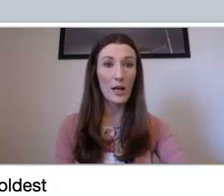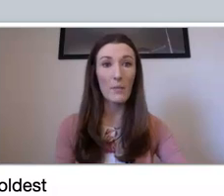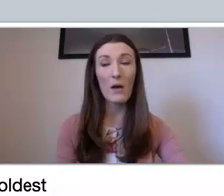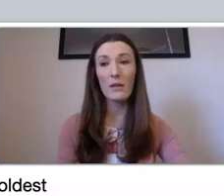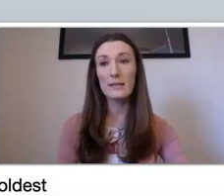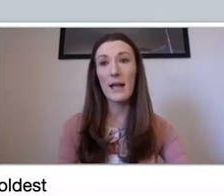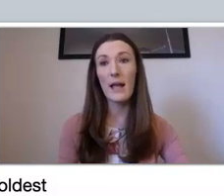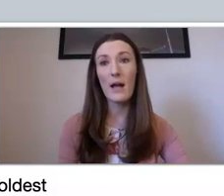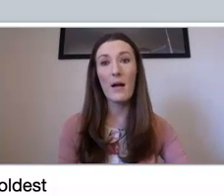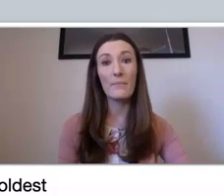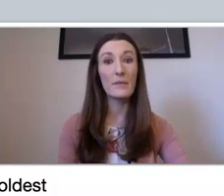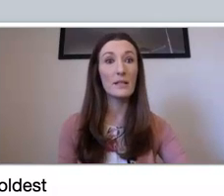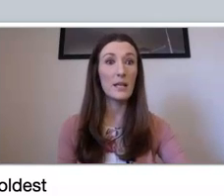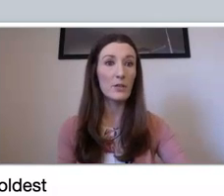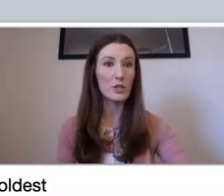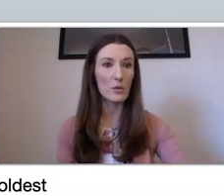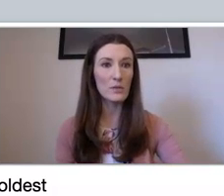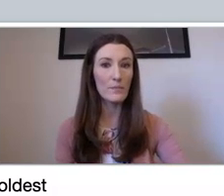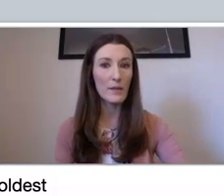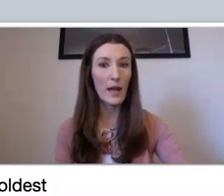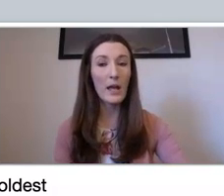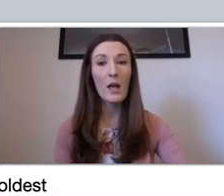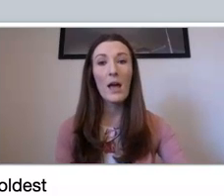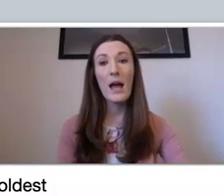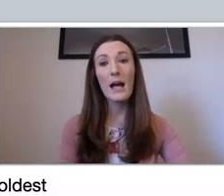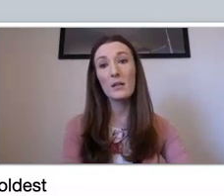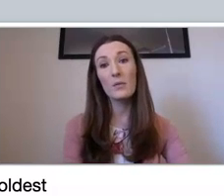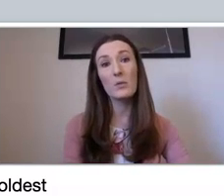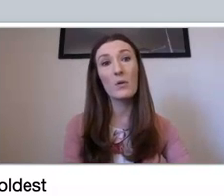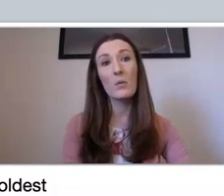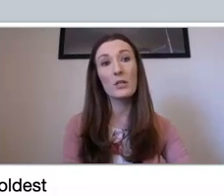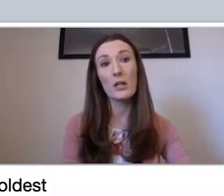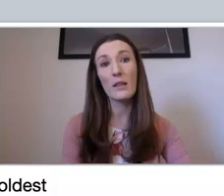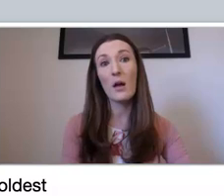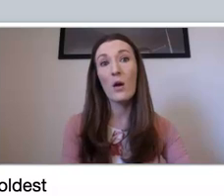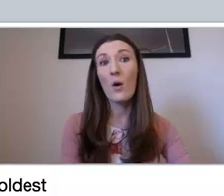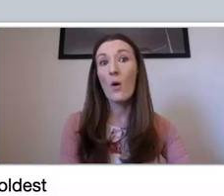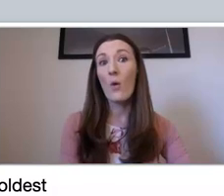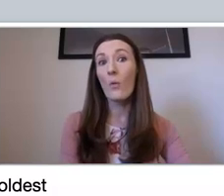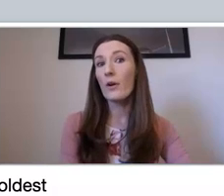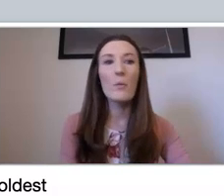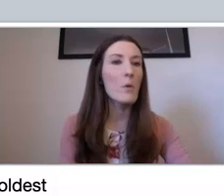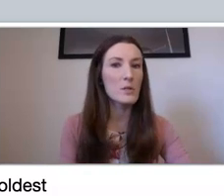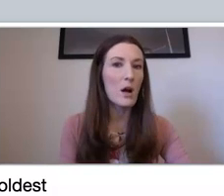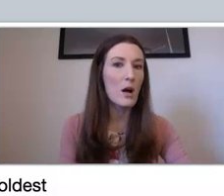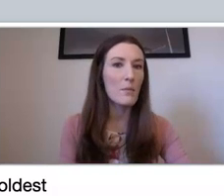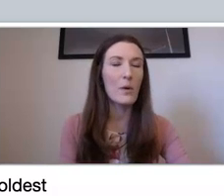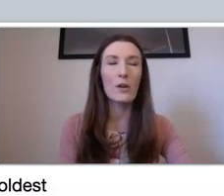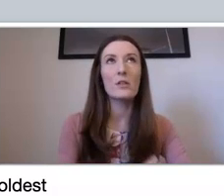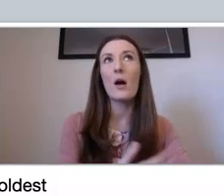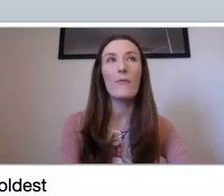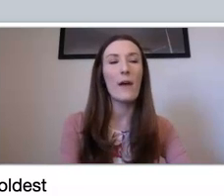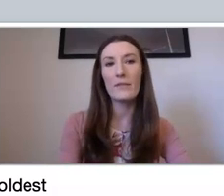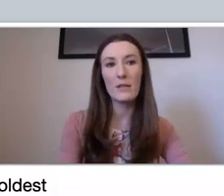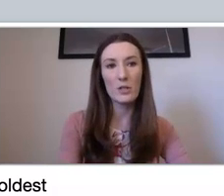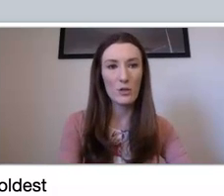you're talking about. Let's say TV shows. Okay, ask a rhetorical question like, what are